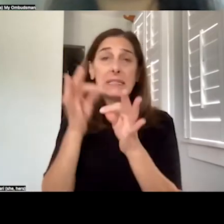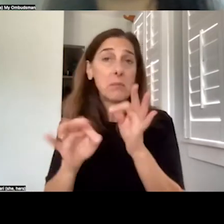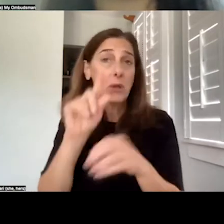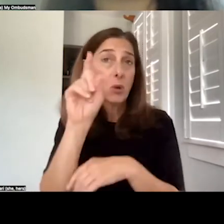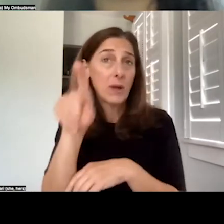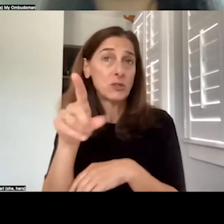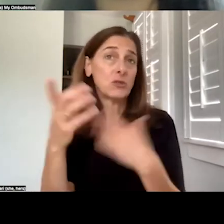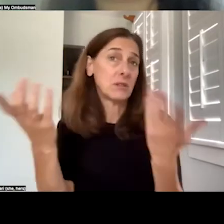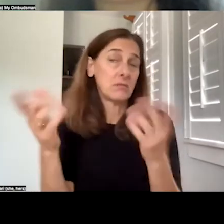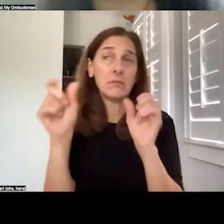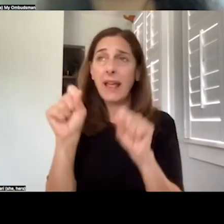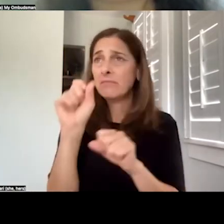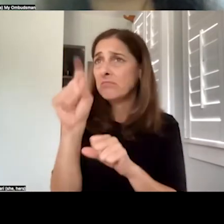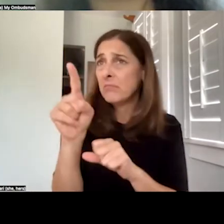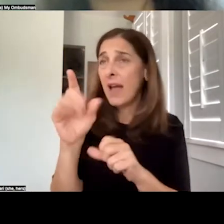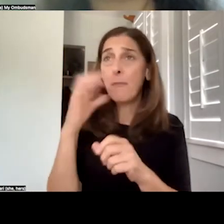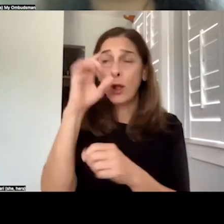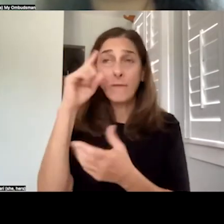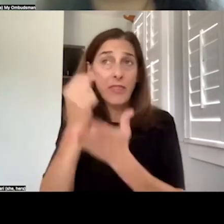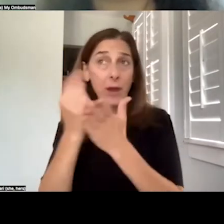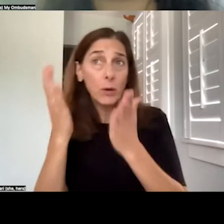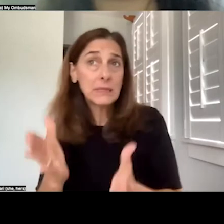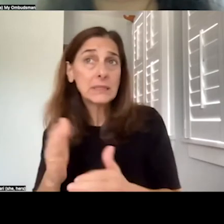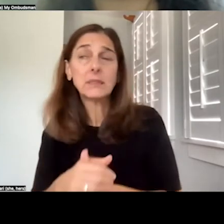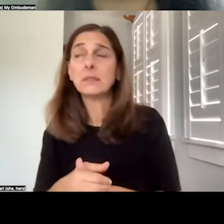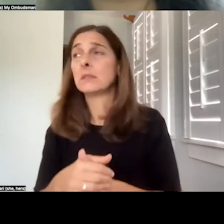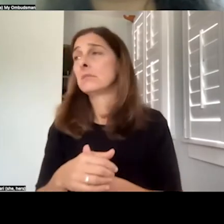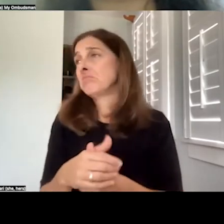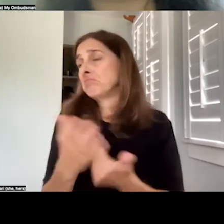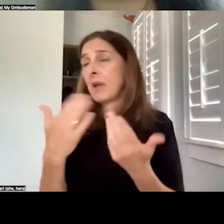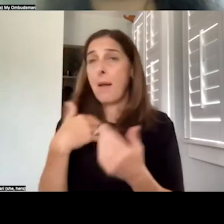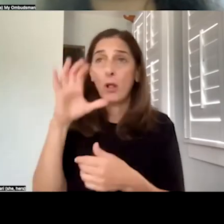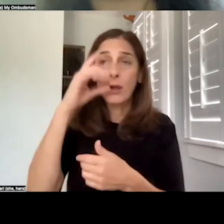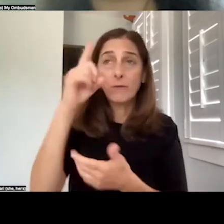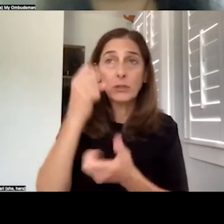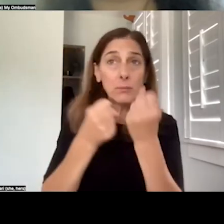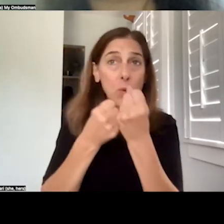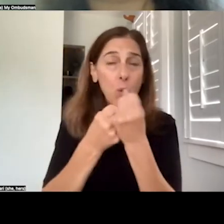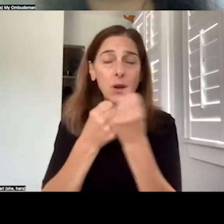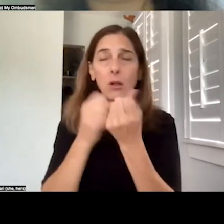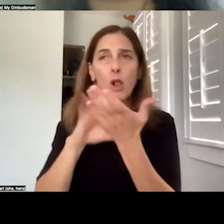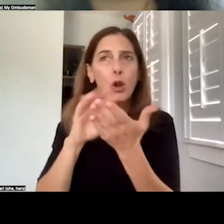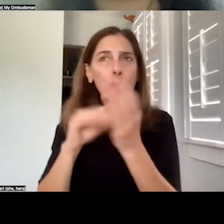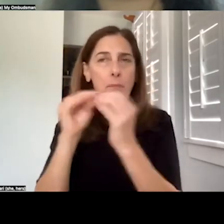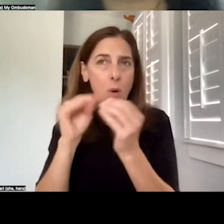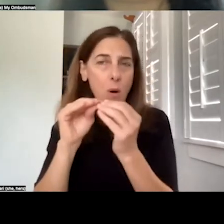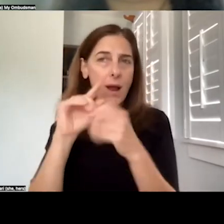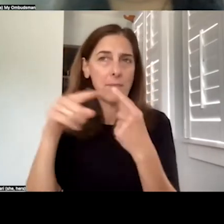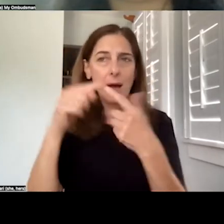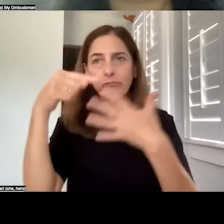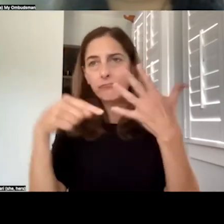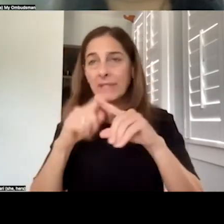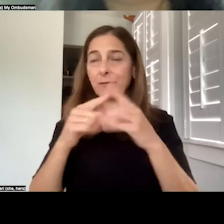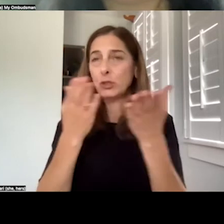or for some support in talking through the different types of services that are available regarding gender affirming